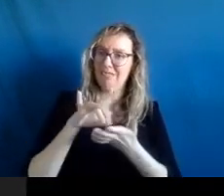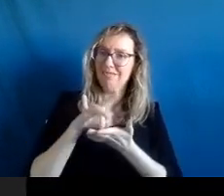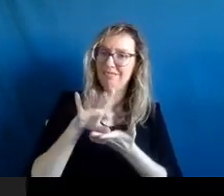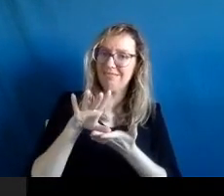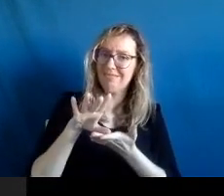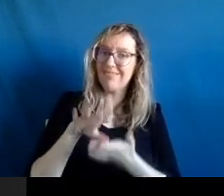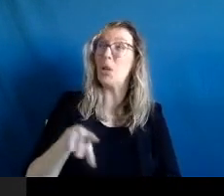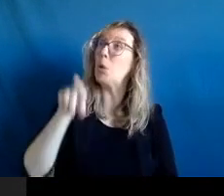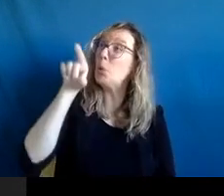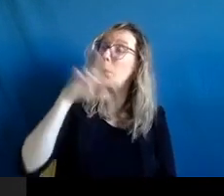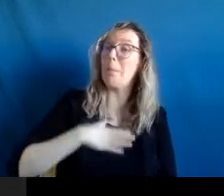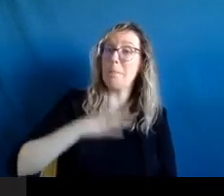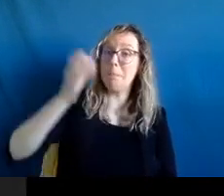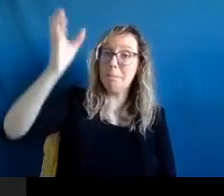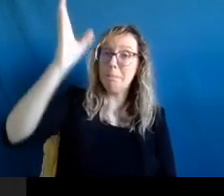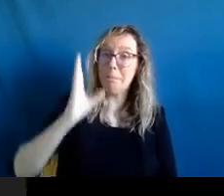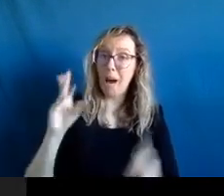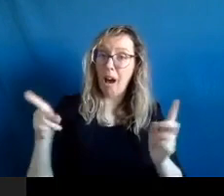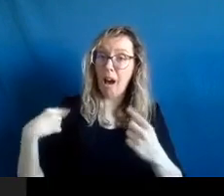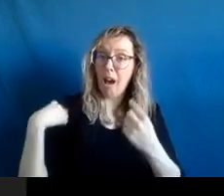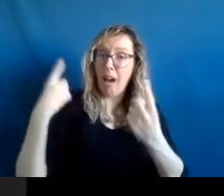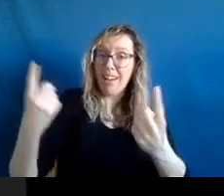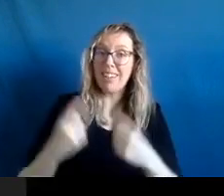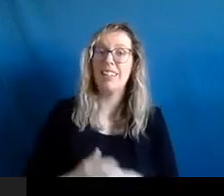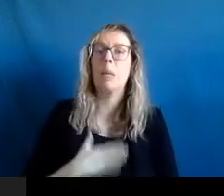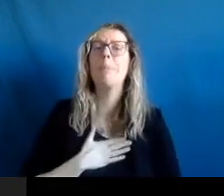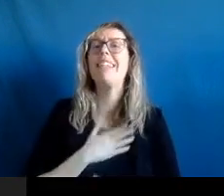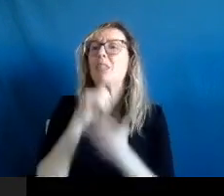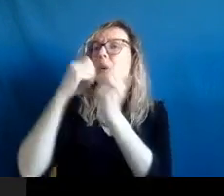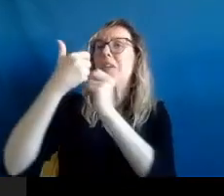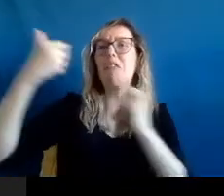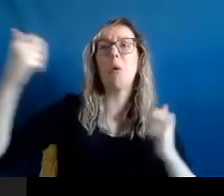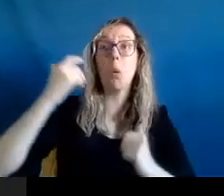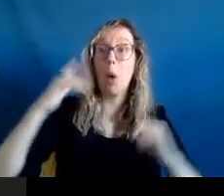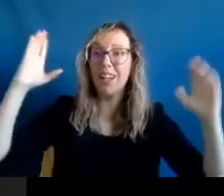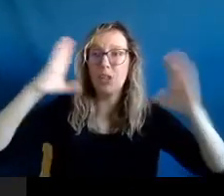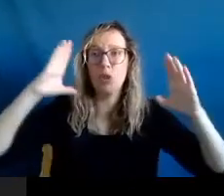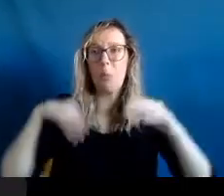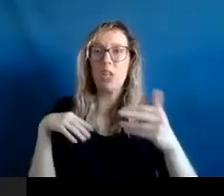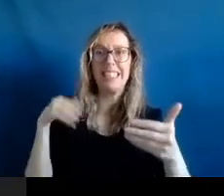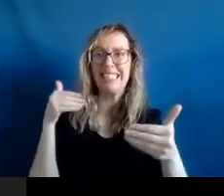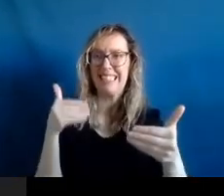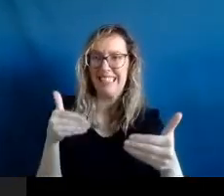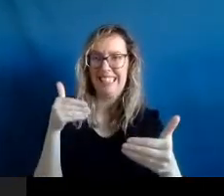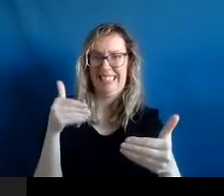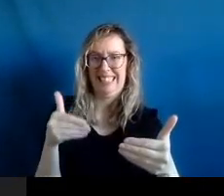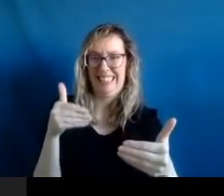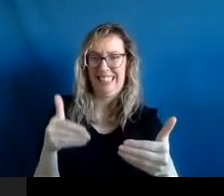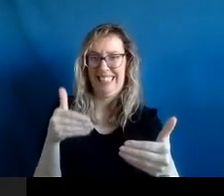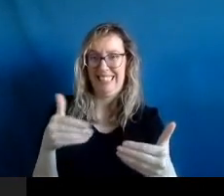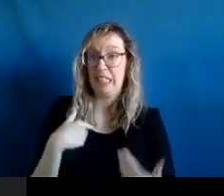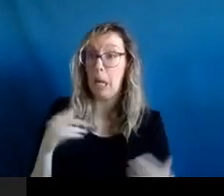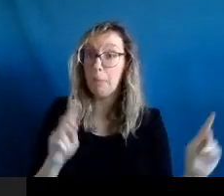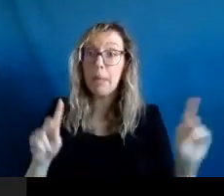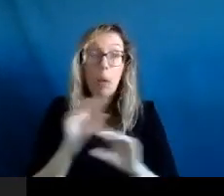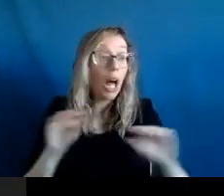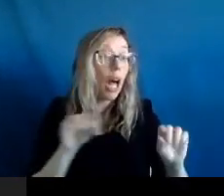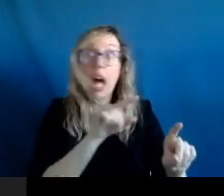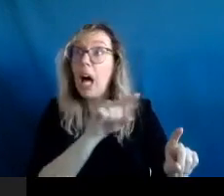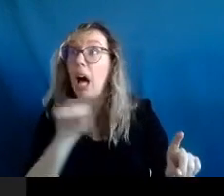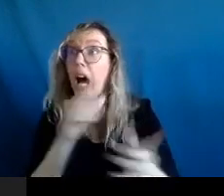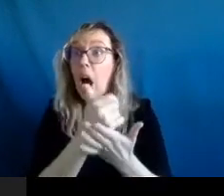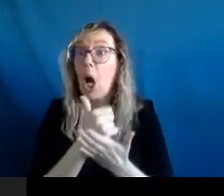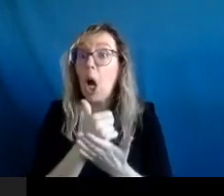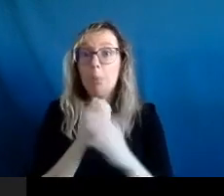my God. Do not be far from me, for trouble is near, and there is none to help. Many